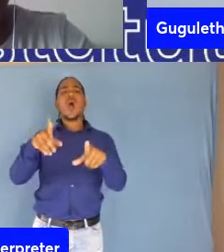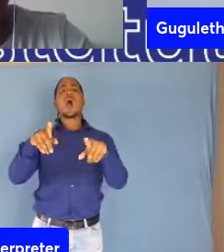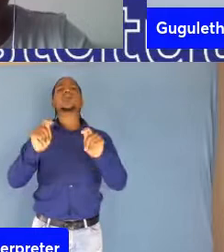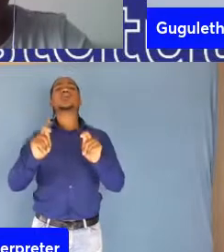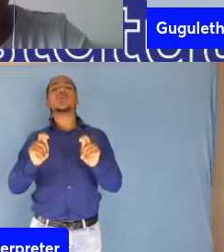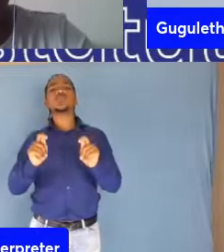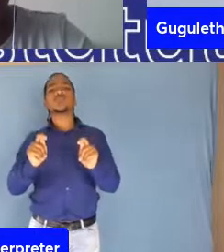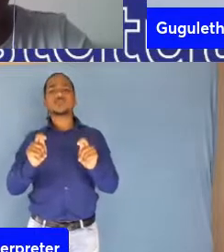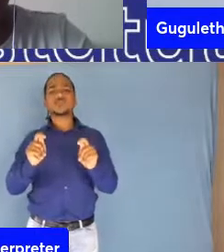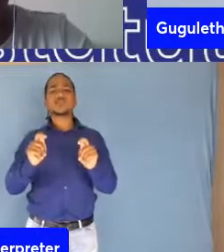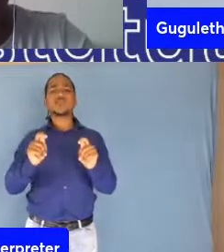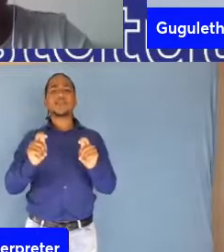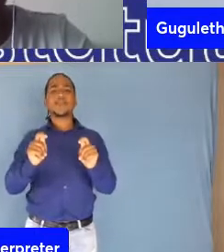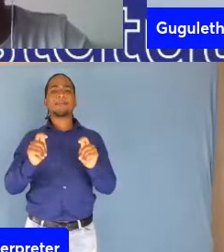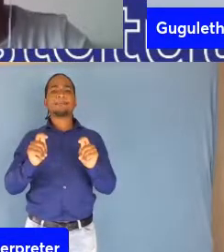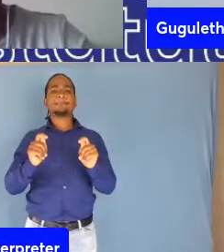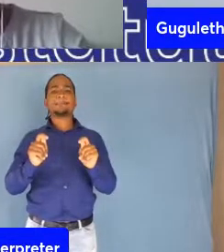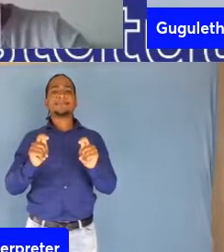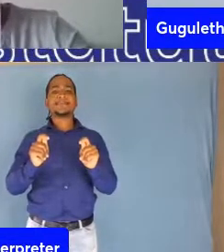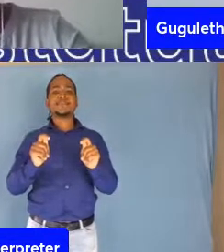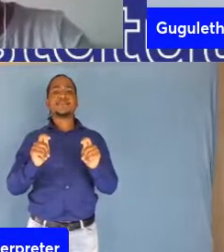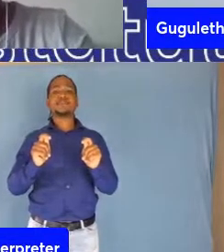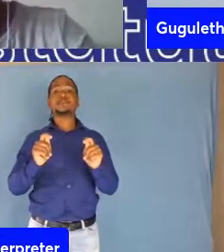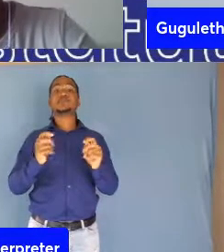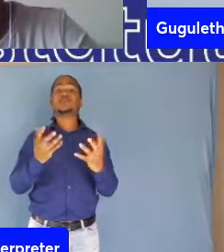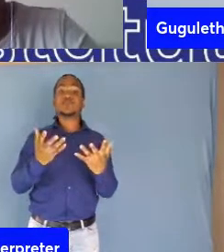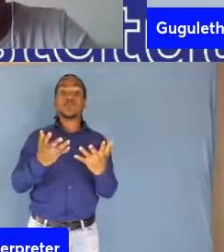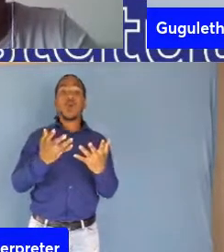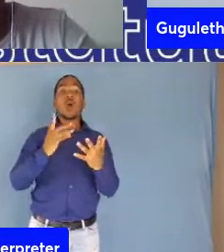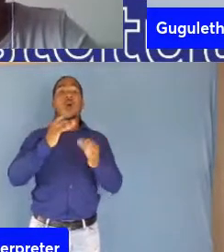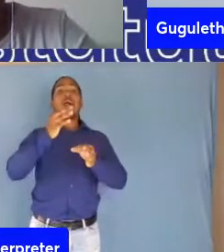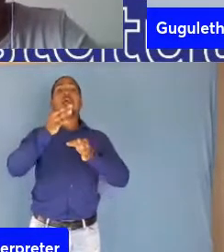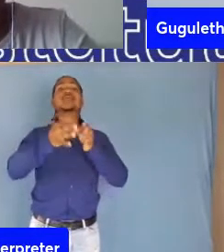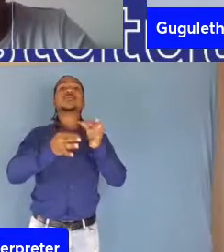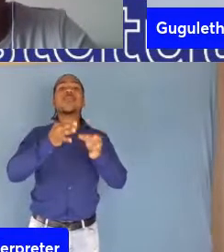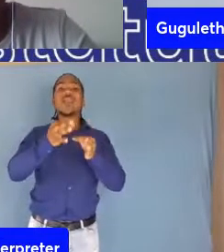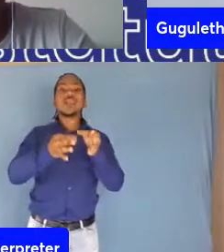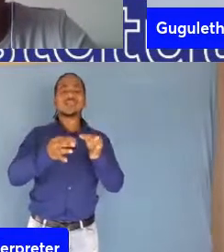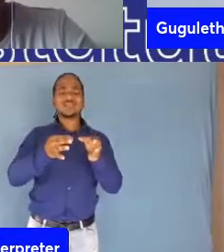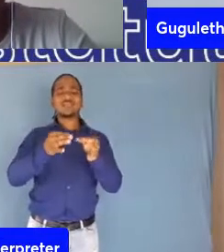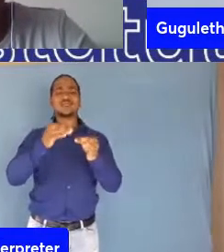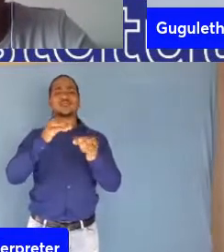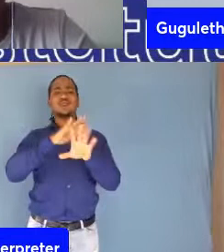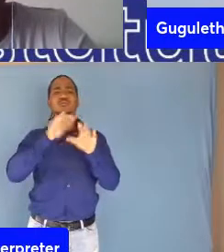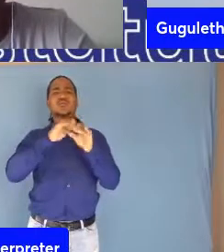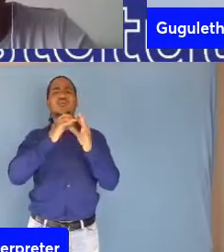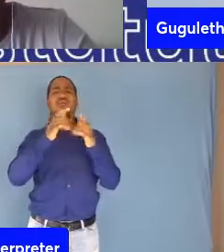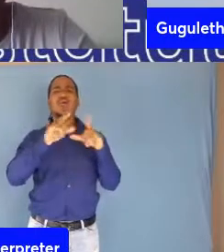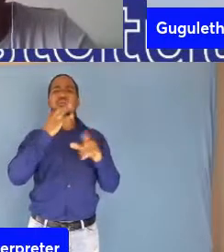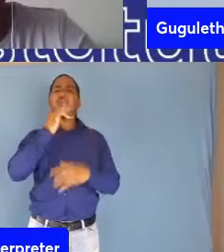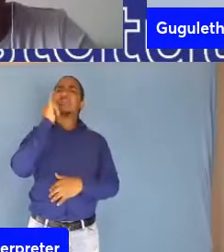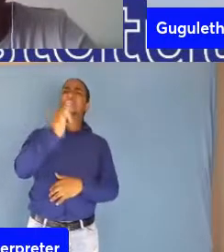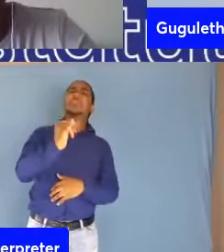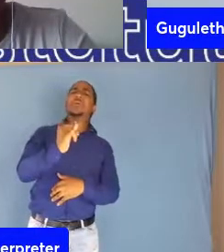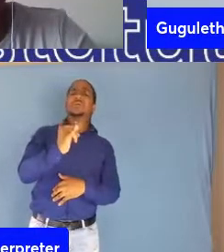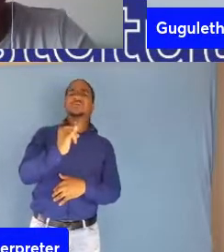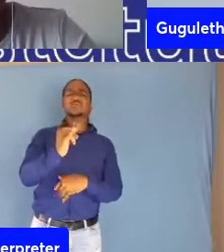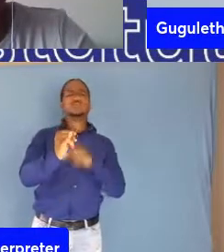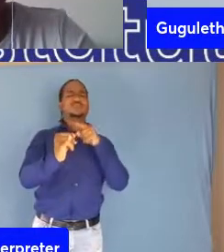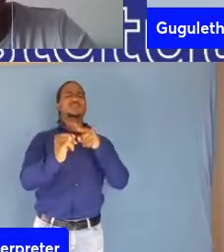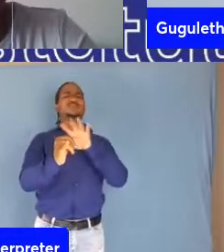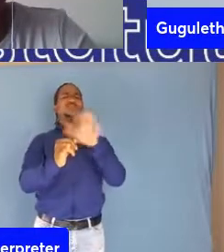not in her language, that it's bad, it's what you have to do.